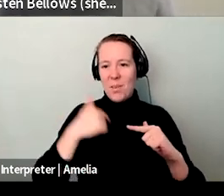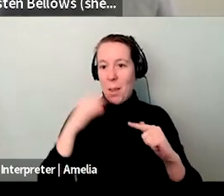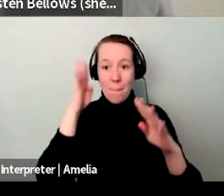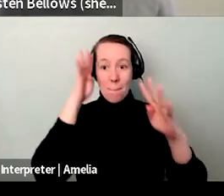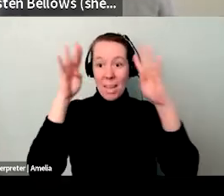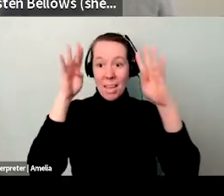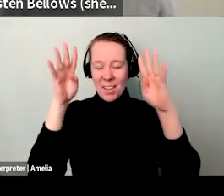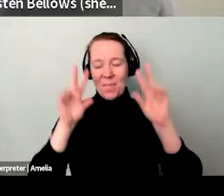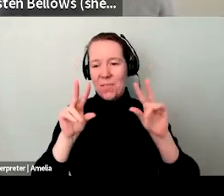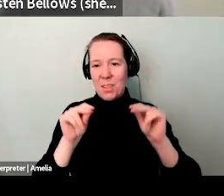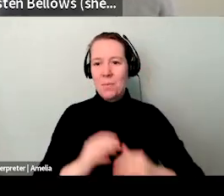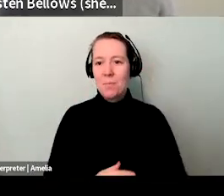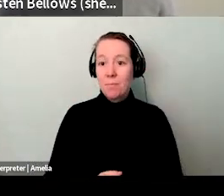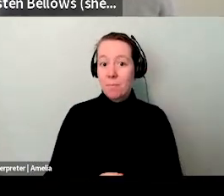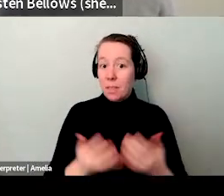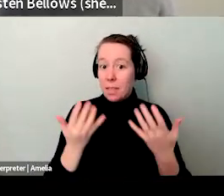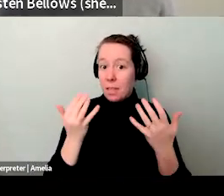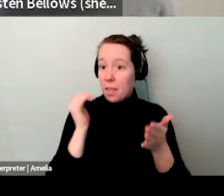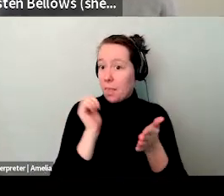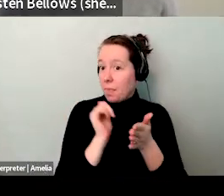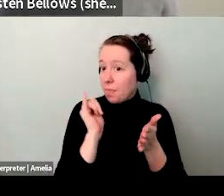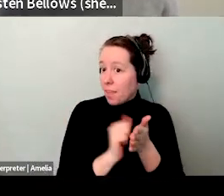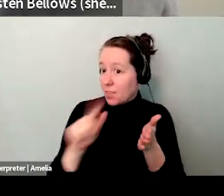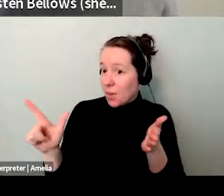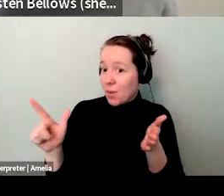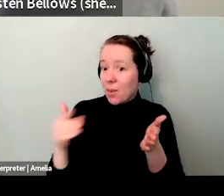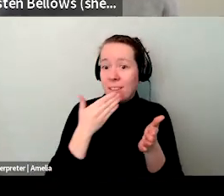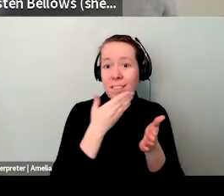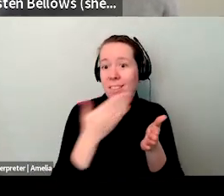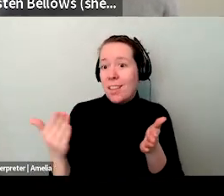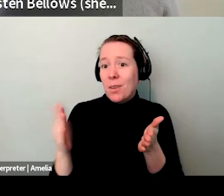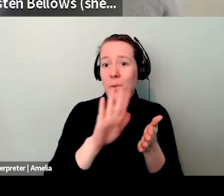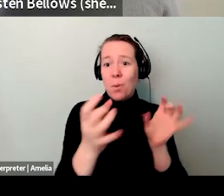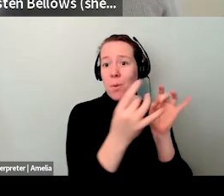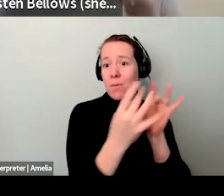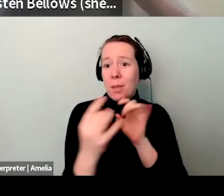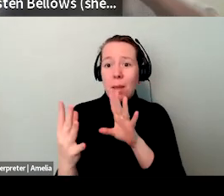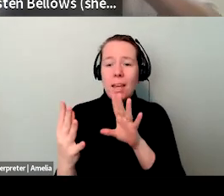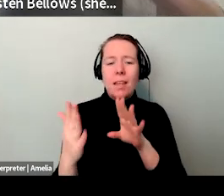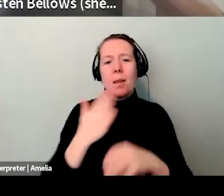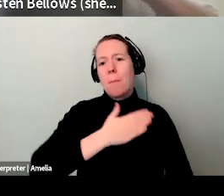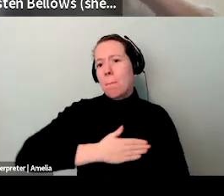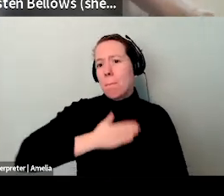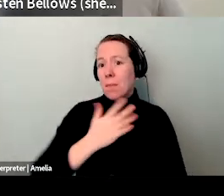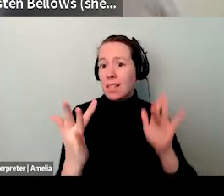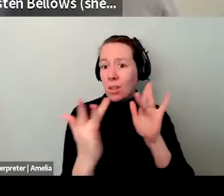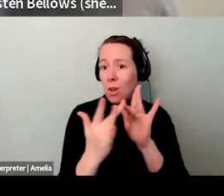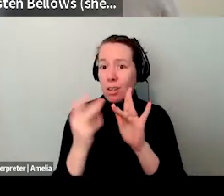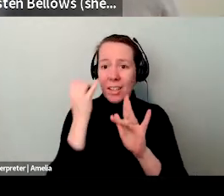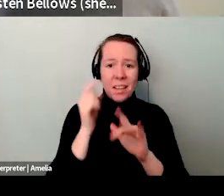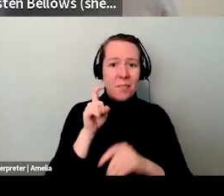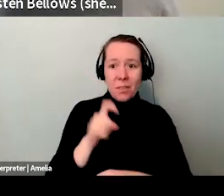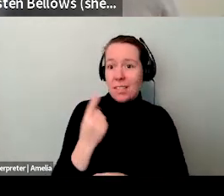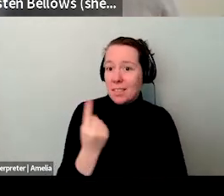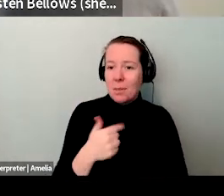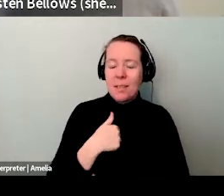me. Thank you so much, everyone. I loved all of your feedback. And yeah, reach out if you need anything else. I'll see what